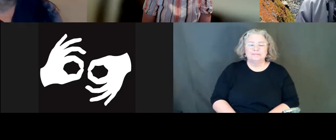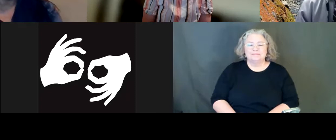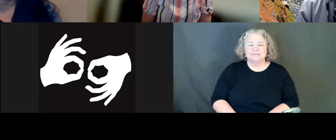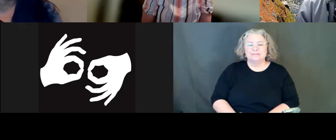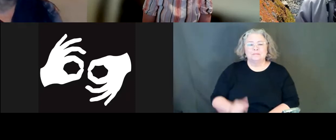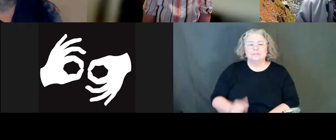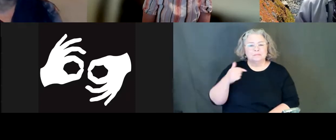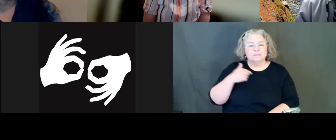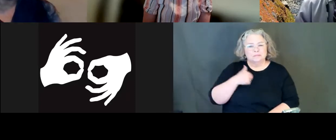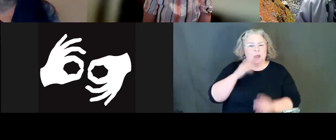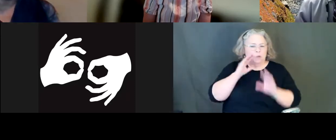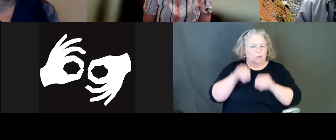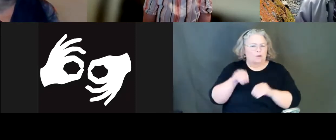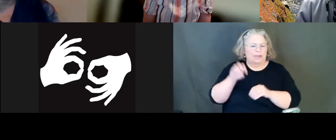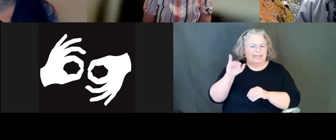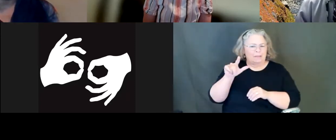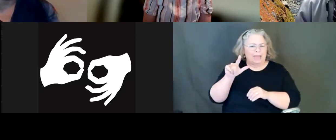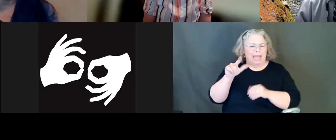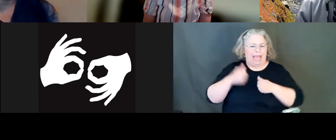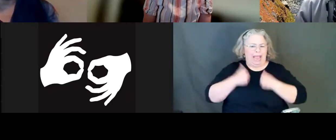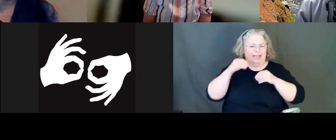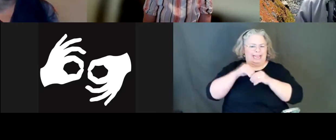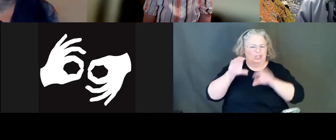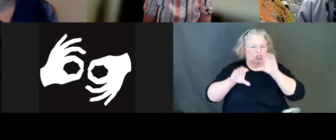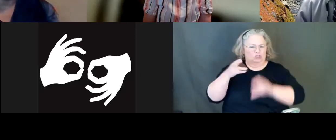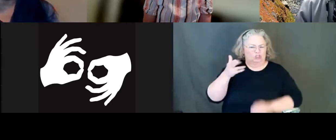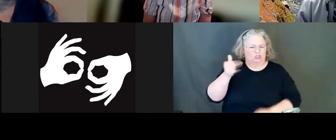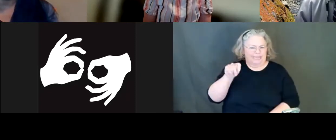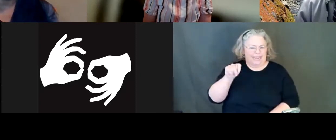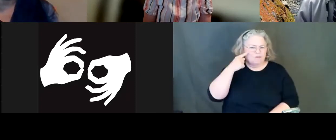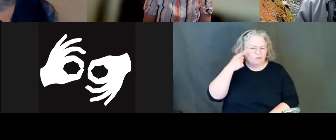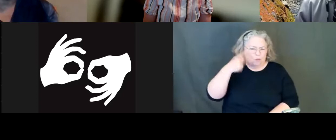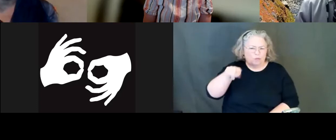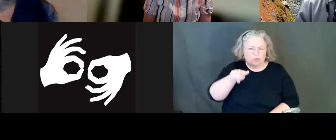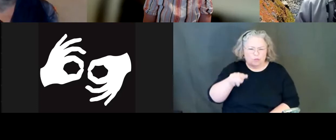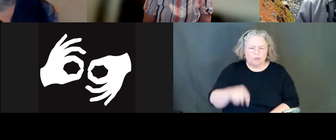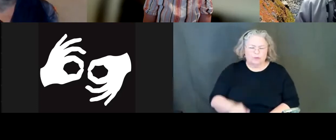And I'll put the email address in the chat in just a moment.